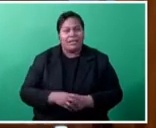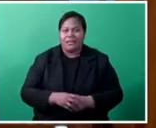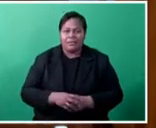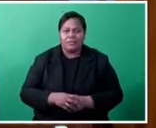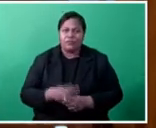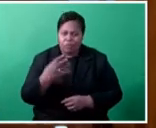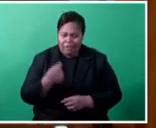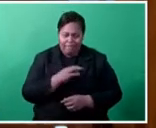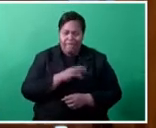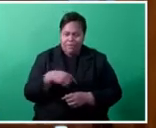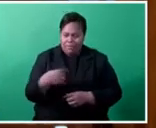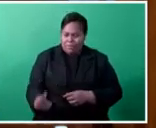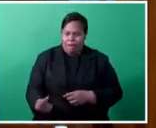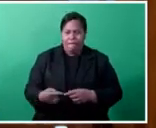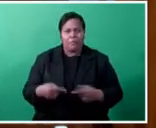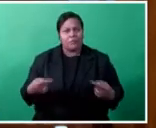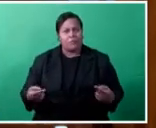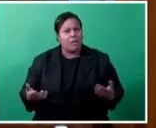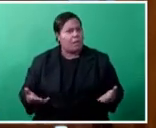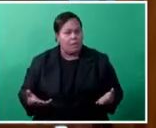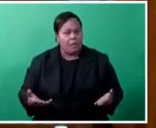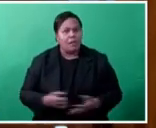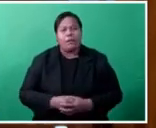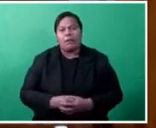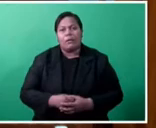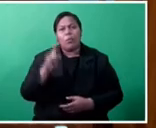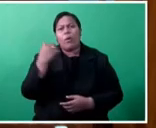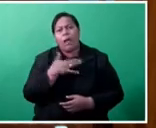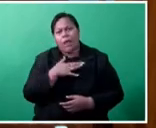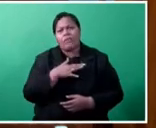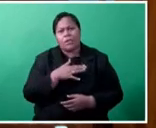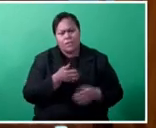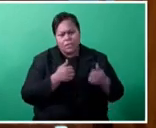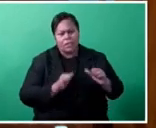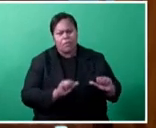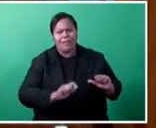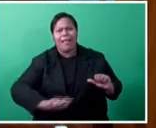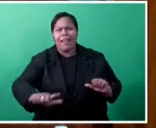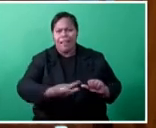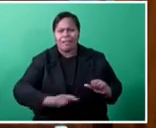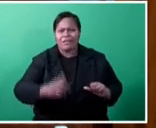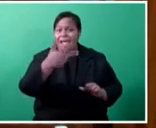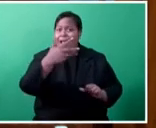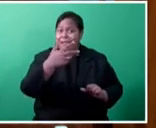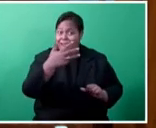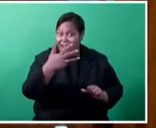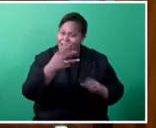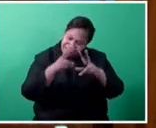mileage. There is a total of 100 designated Itoke land parcels, of which 89 land parcels have been